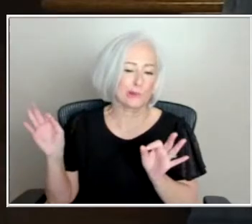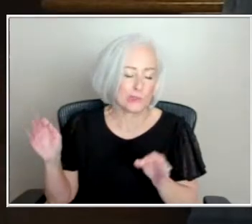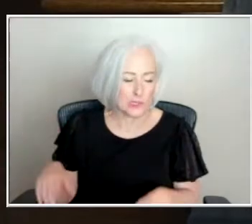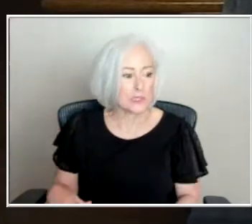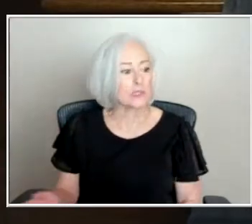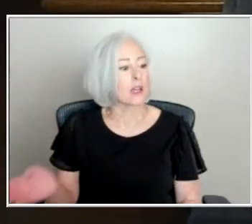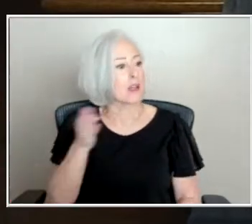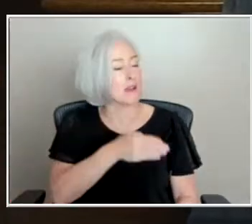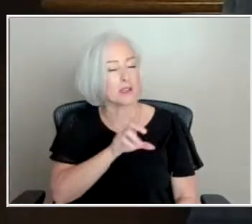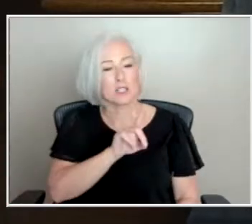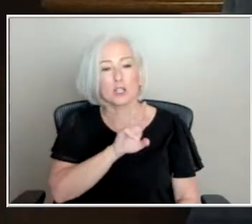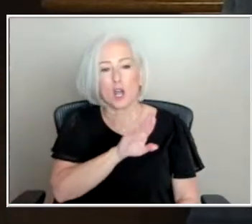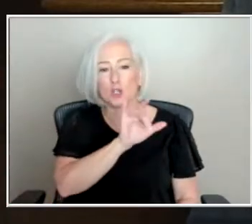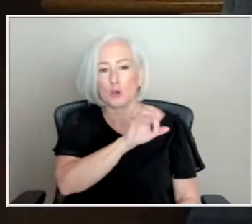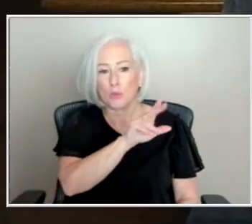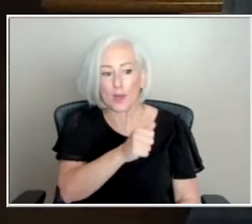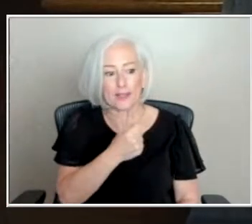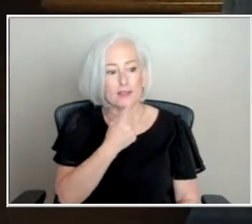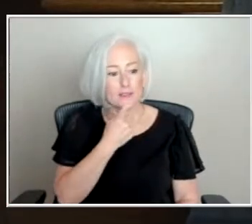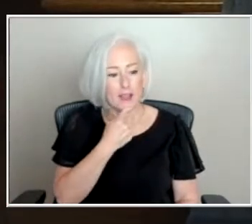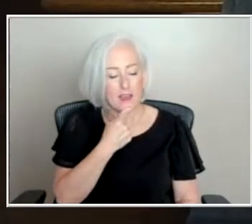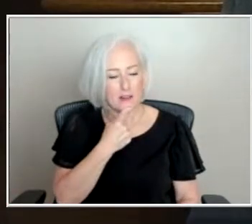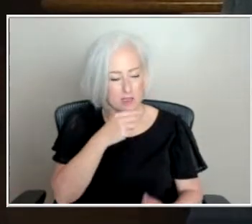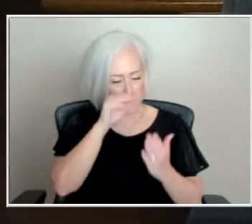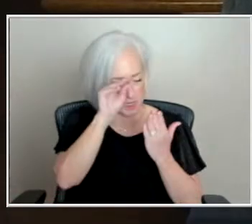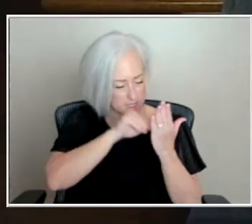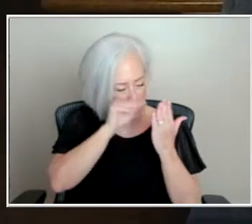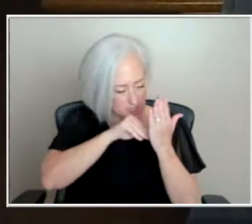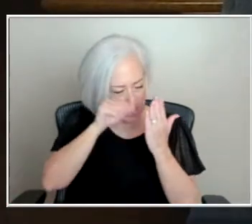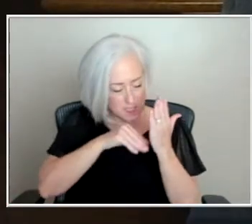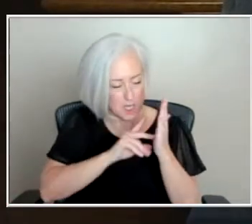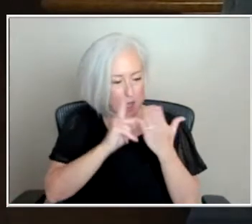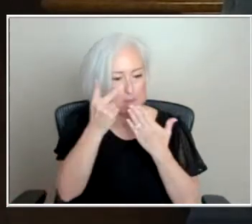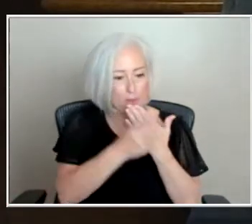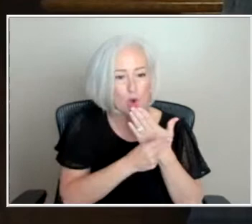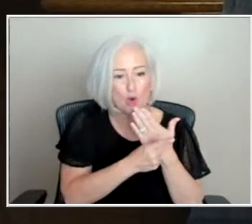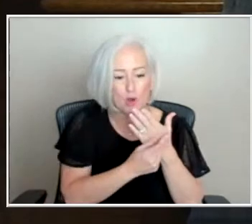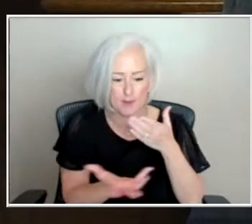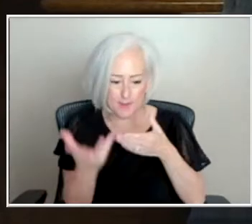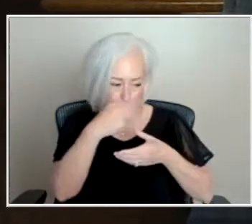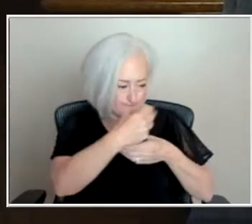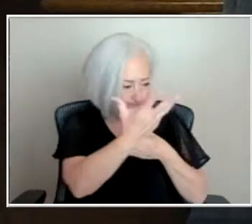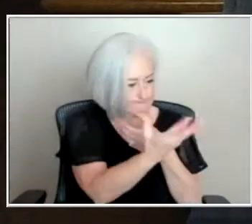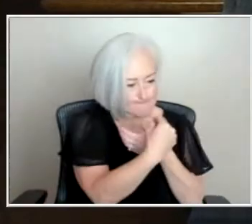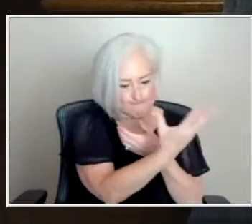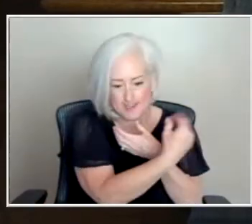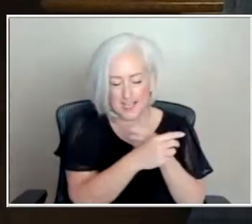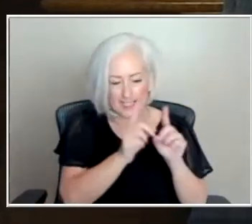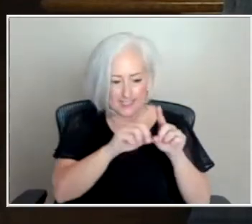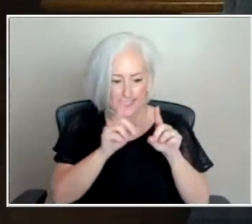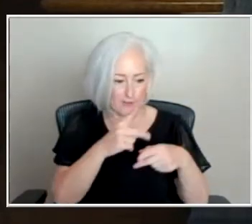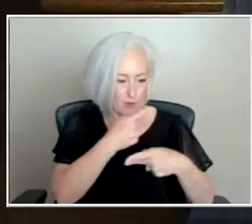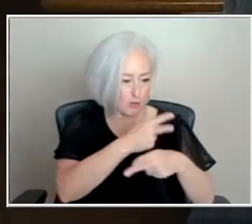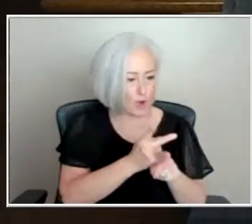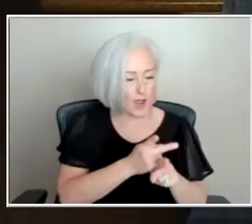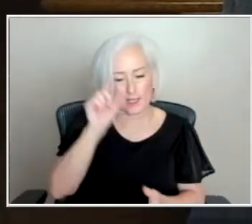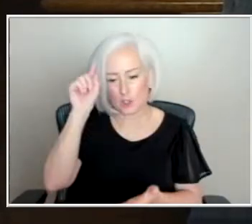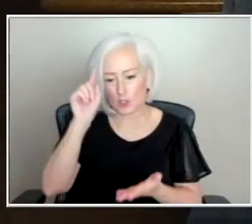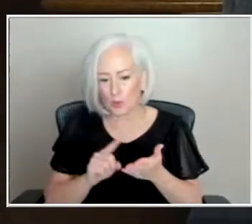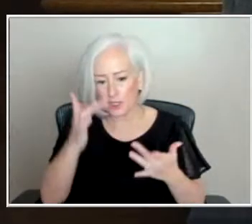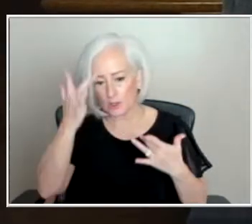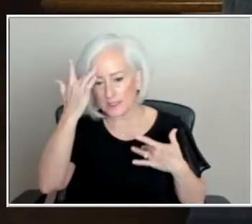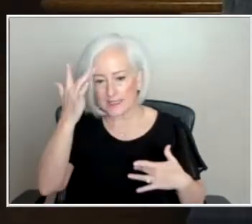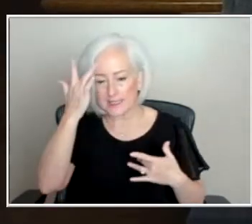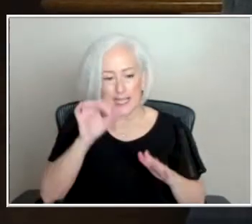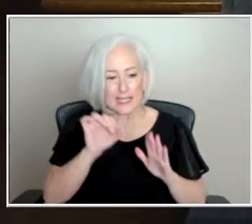Dr. Baranda, she put together a program that mixed in a lot of different other products to go ahead and reduce side effects, do it slower over